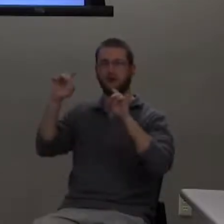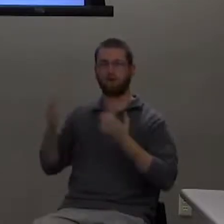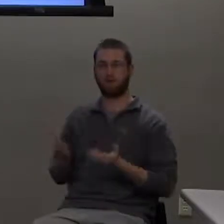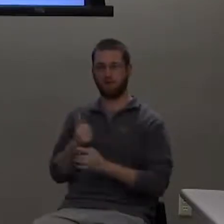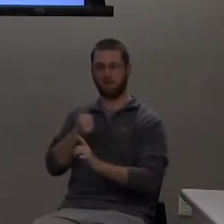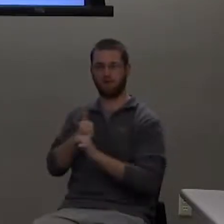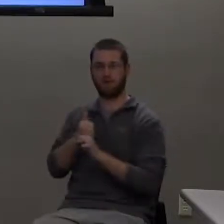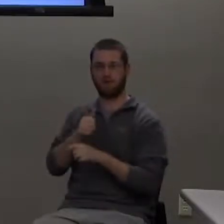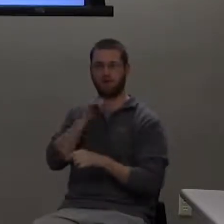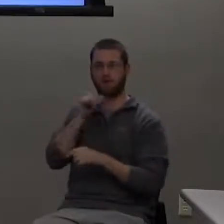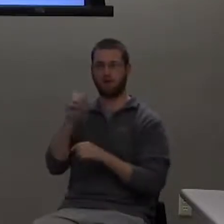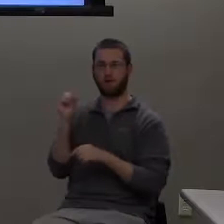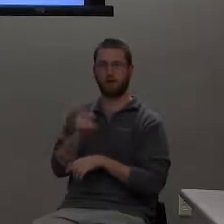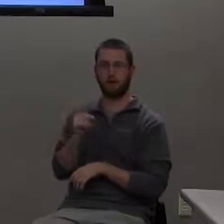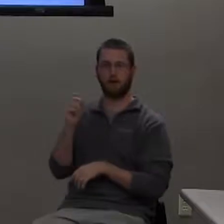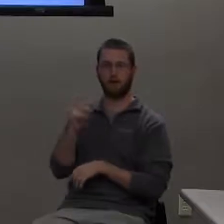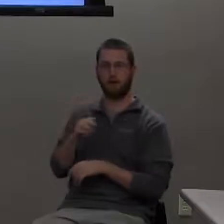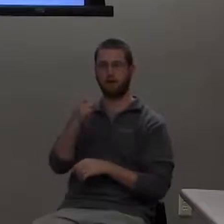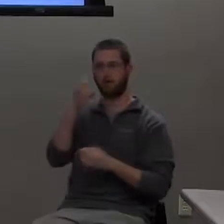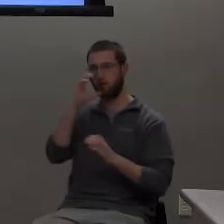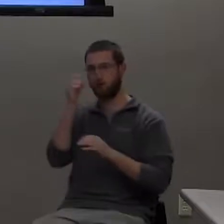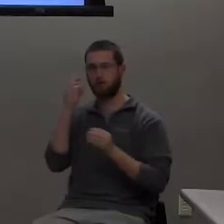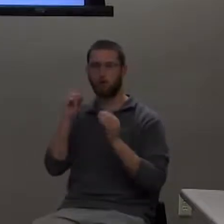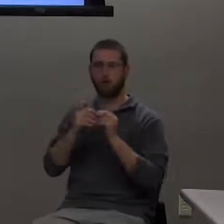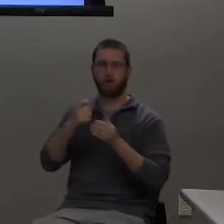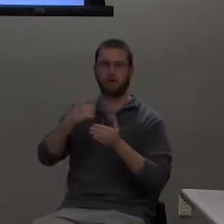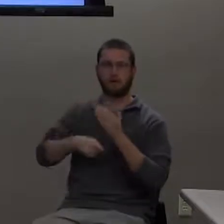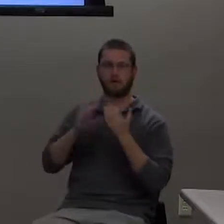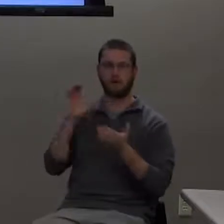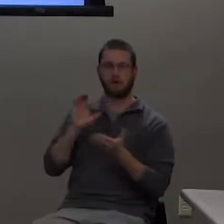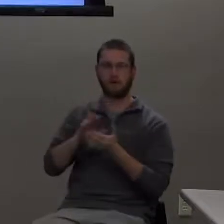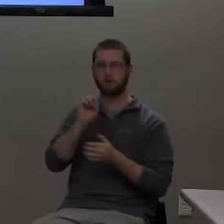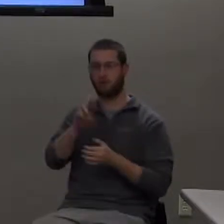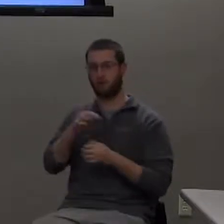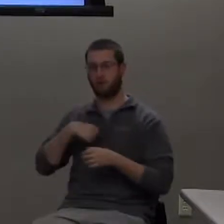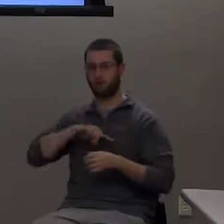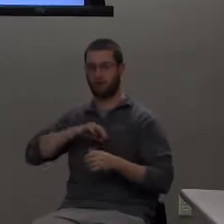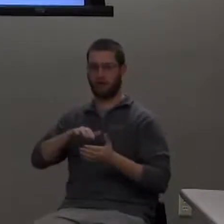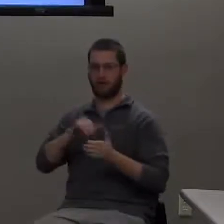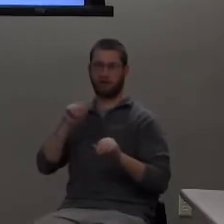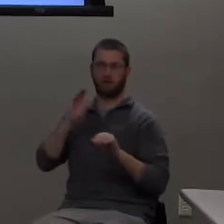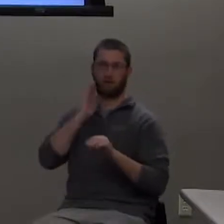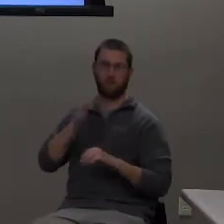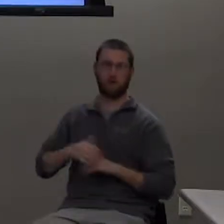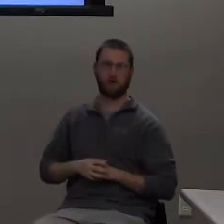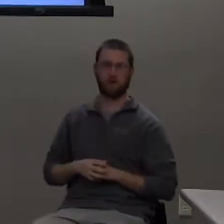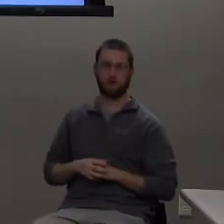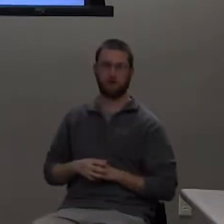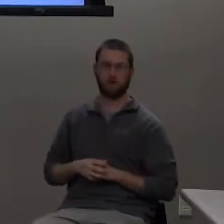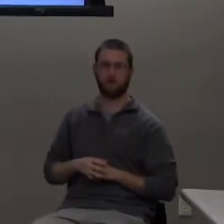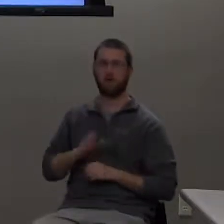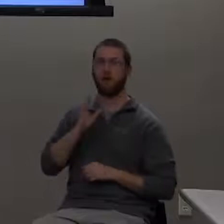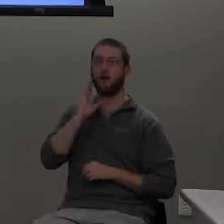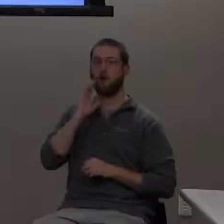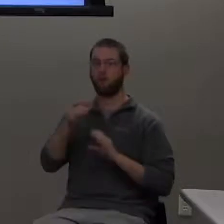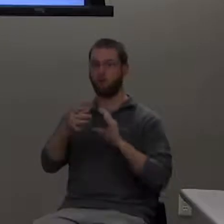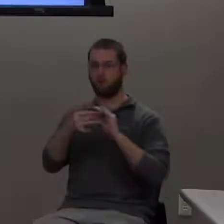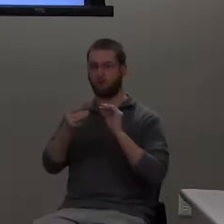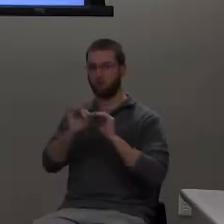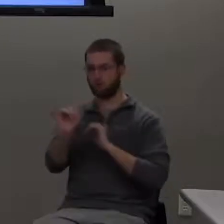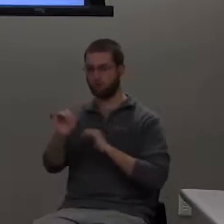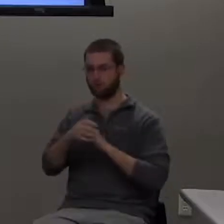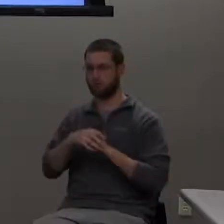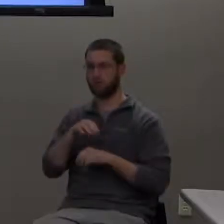And they're not going to constantly come back to you looking for more or threatening to leave. Now, I will preface that by saying sometimes